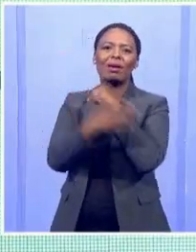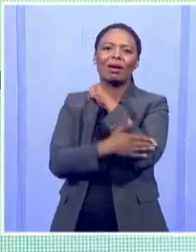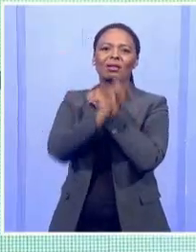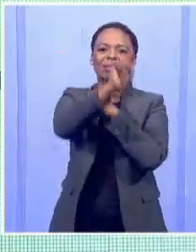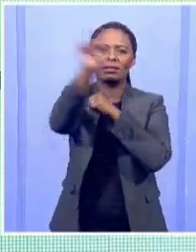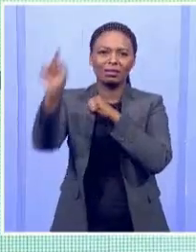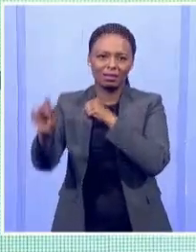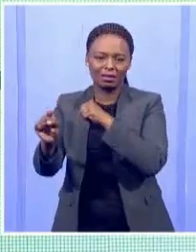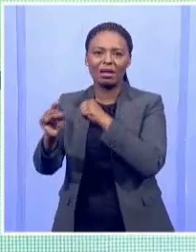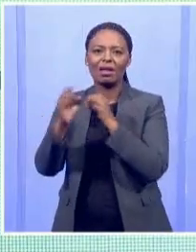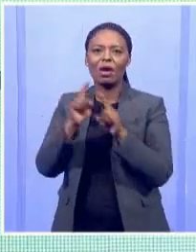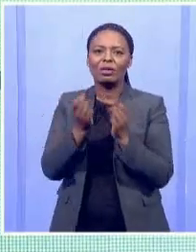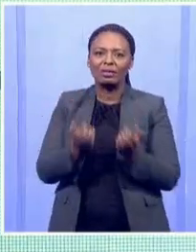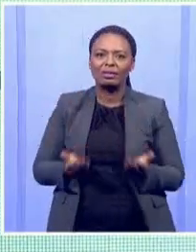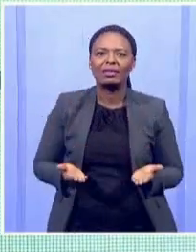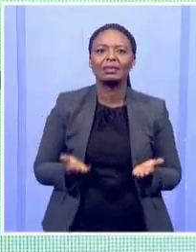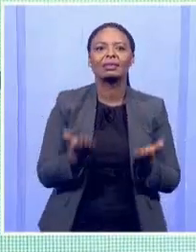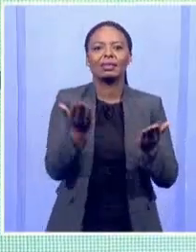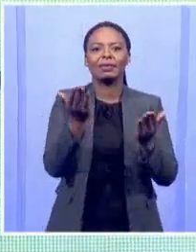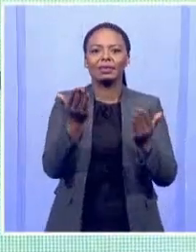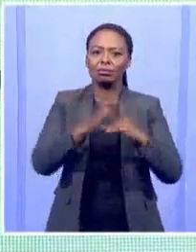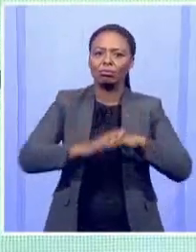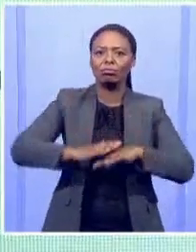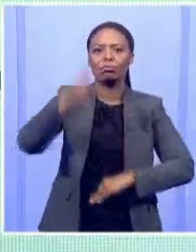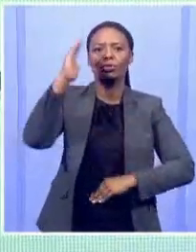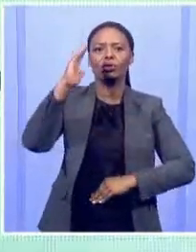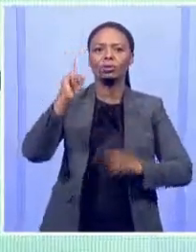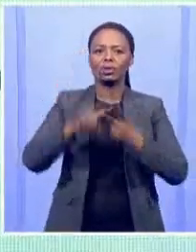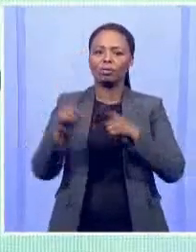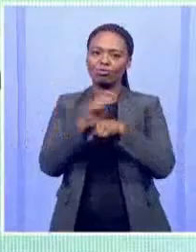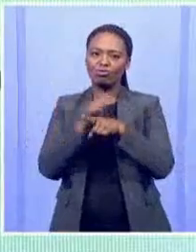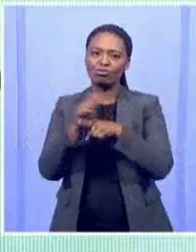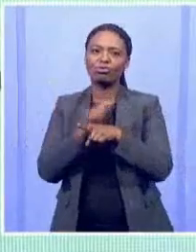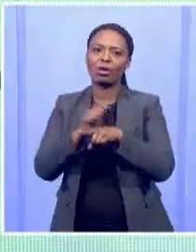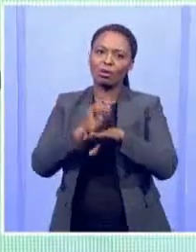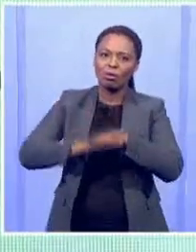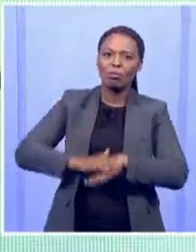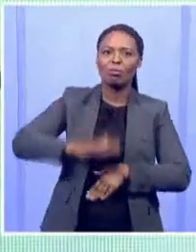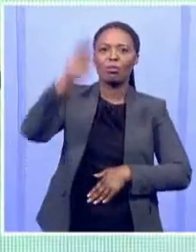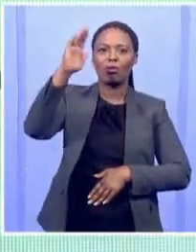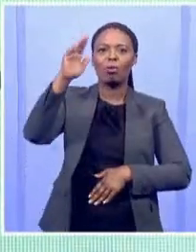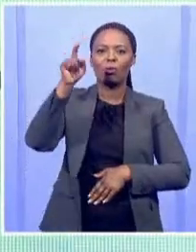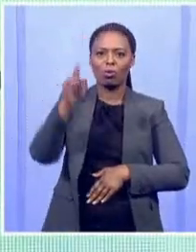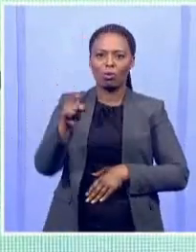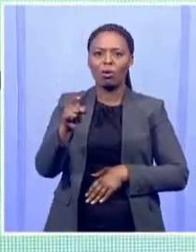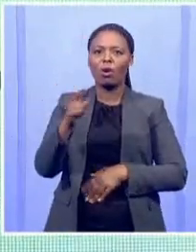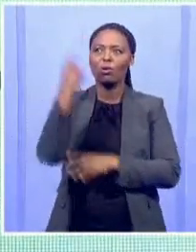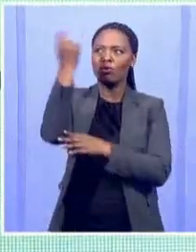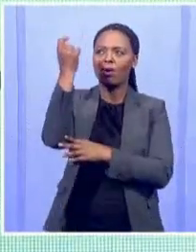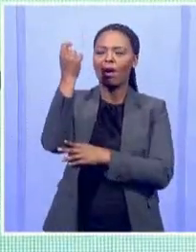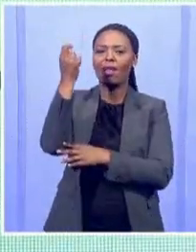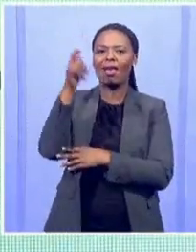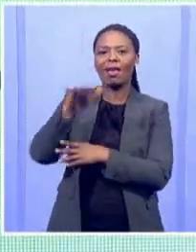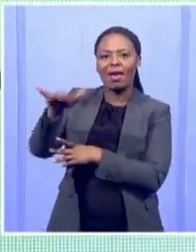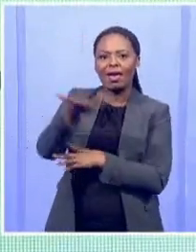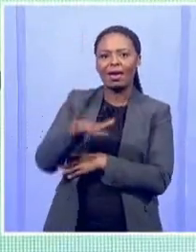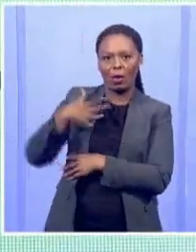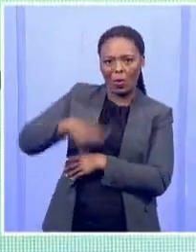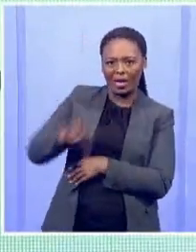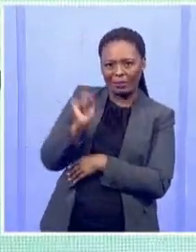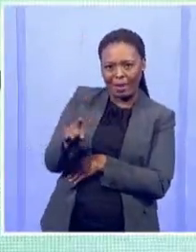your services and as you want to also expand even training into rural areas, you will find that the question